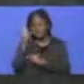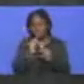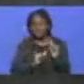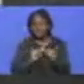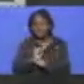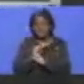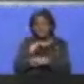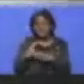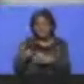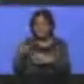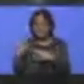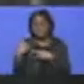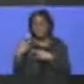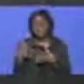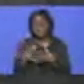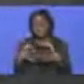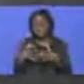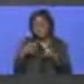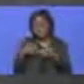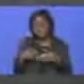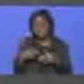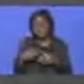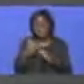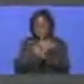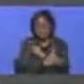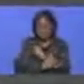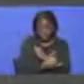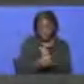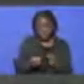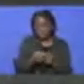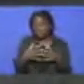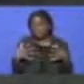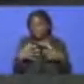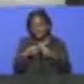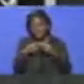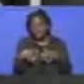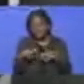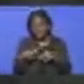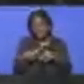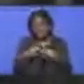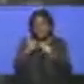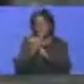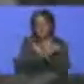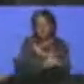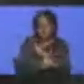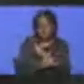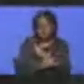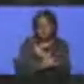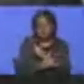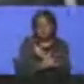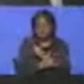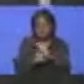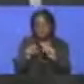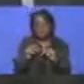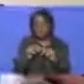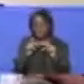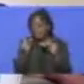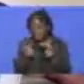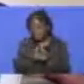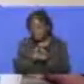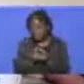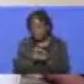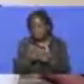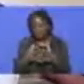country. It's a great loss to the party. It's a great loss to us young politicians who are thankful to